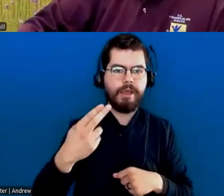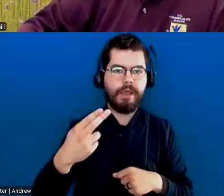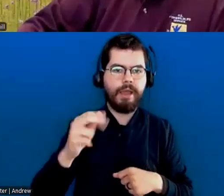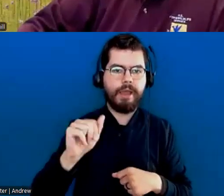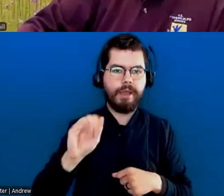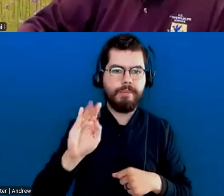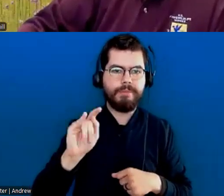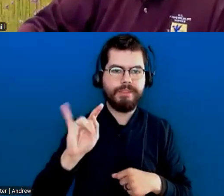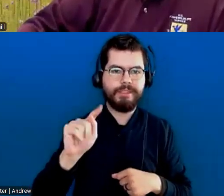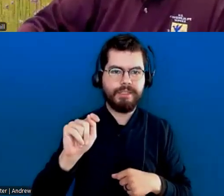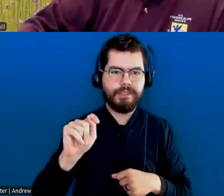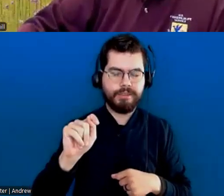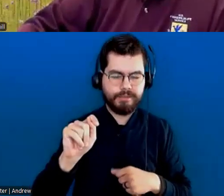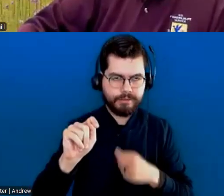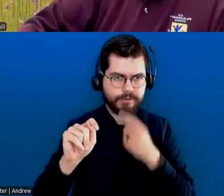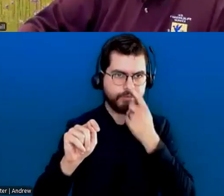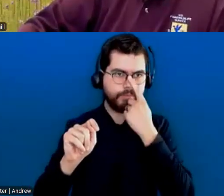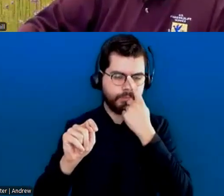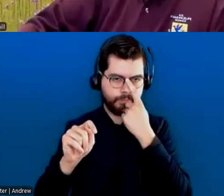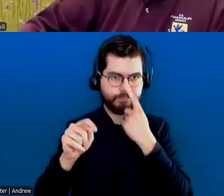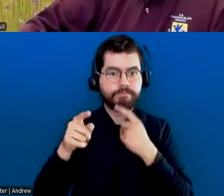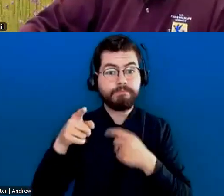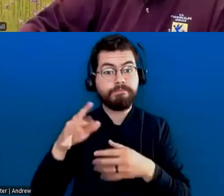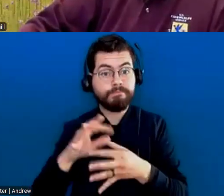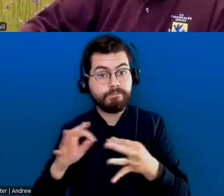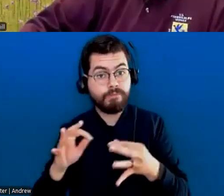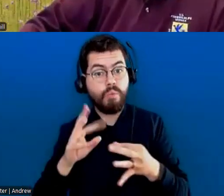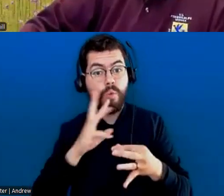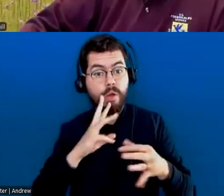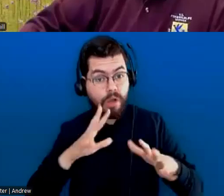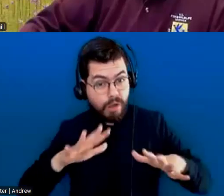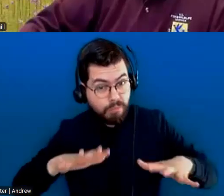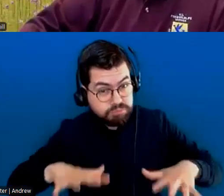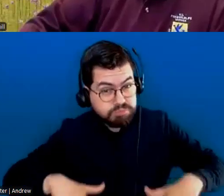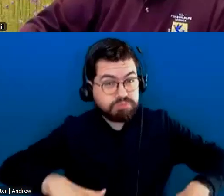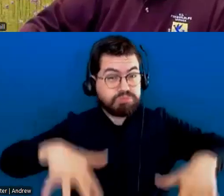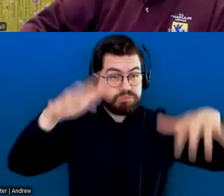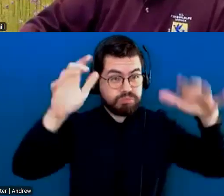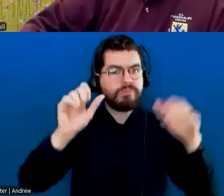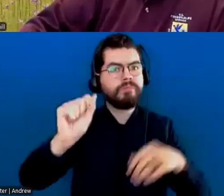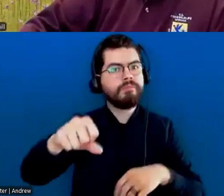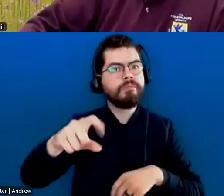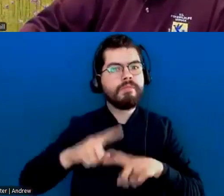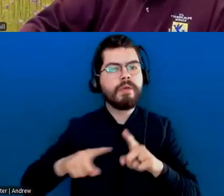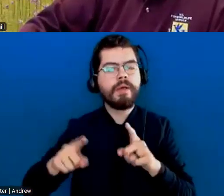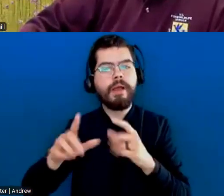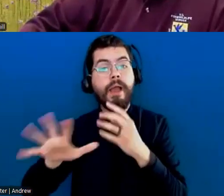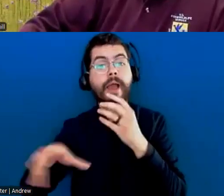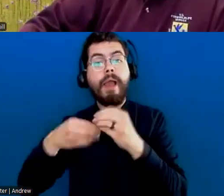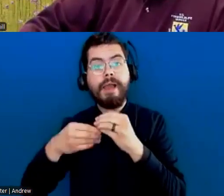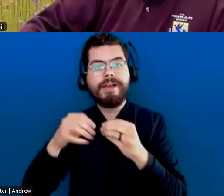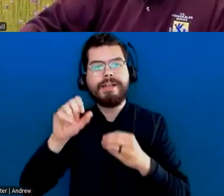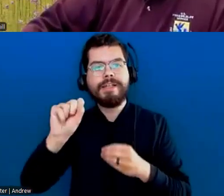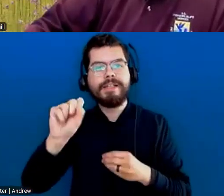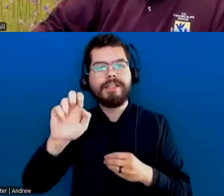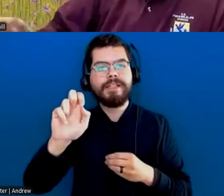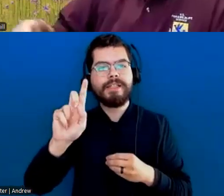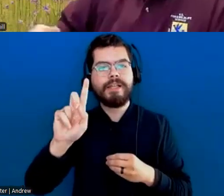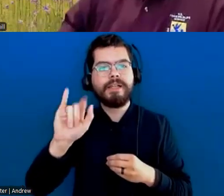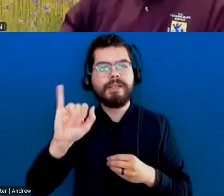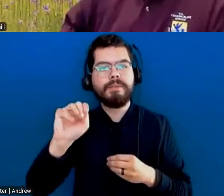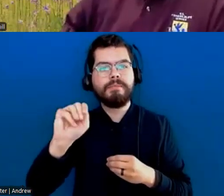about the actual flood, but also floods bring in sedimentation, and sedimentation can change